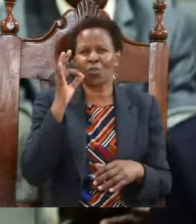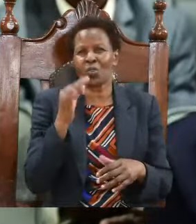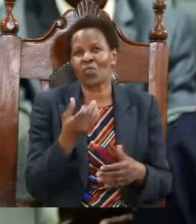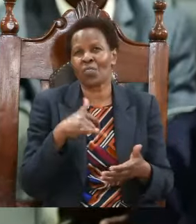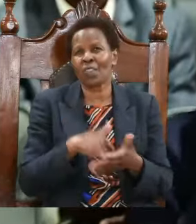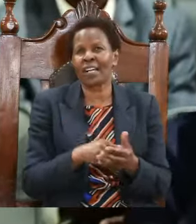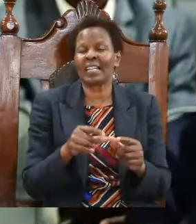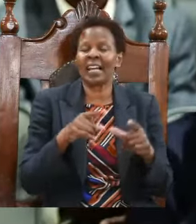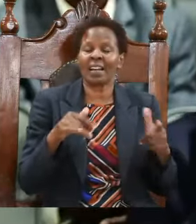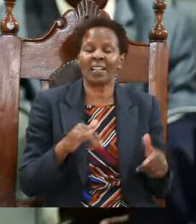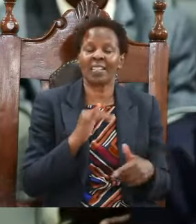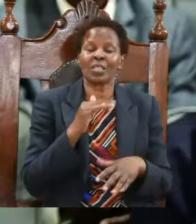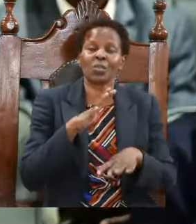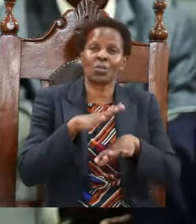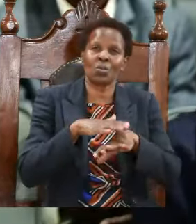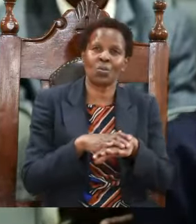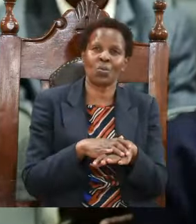land looked like.